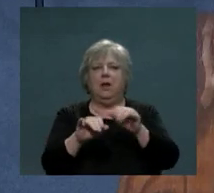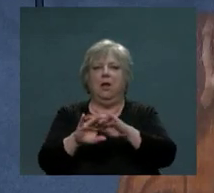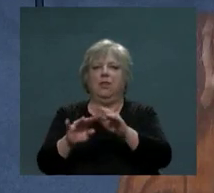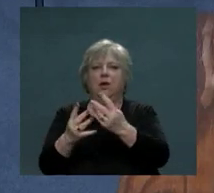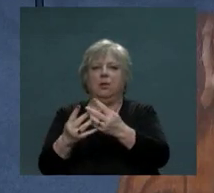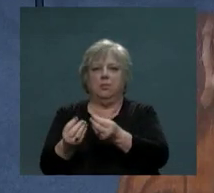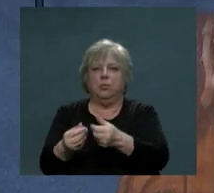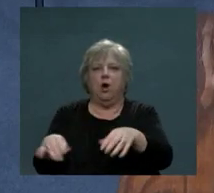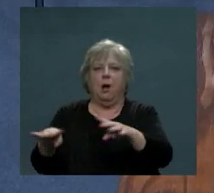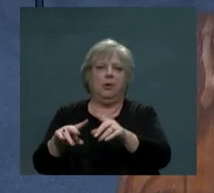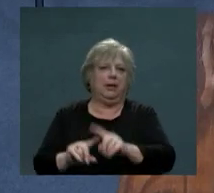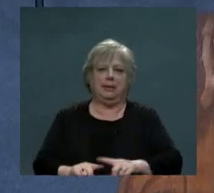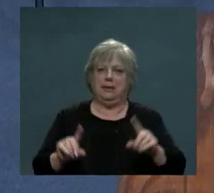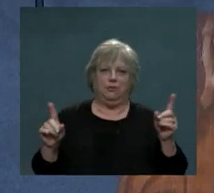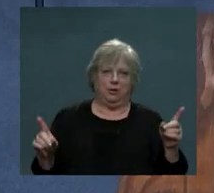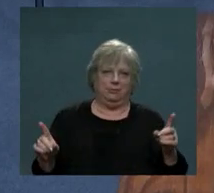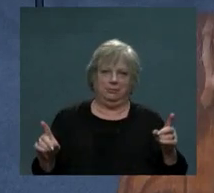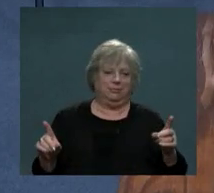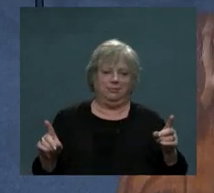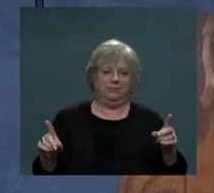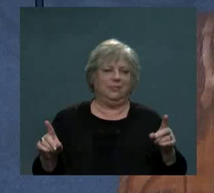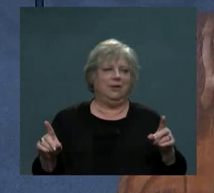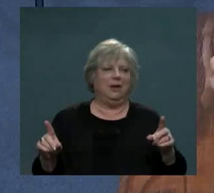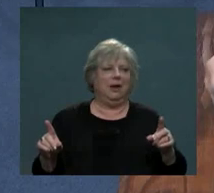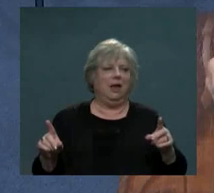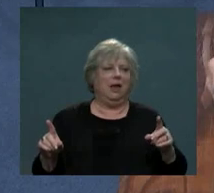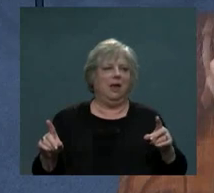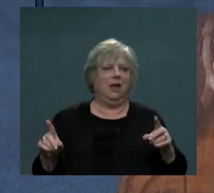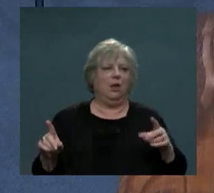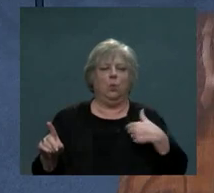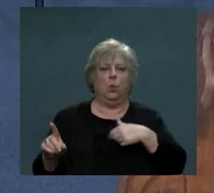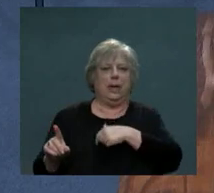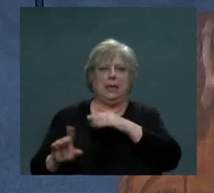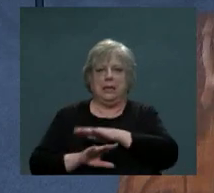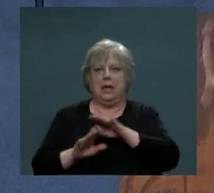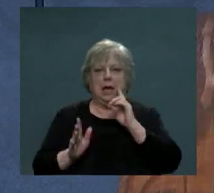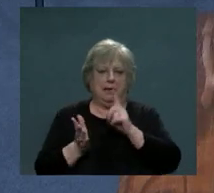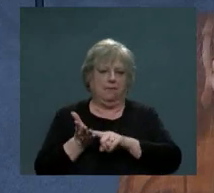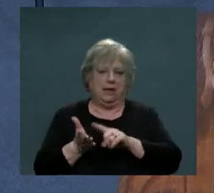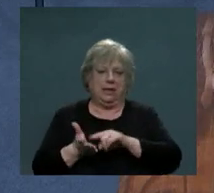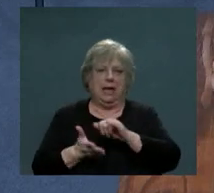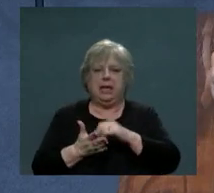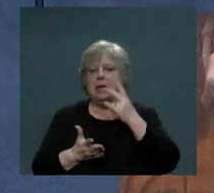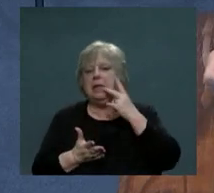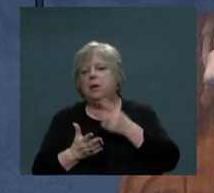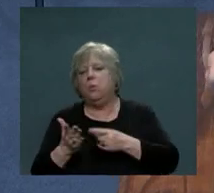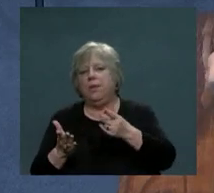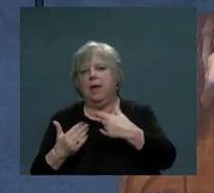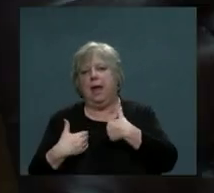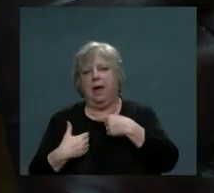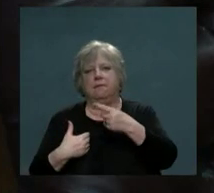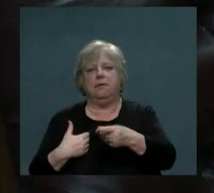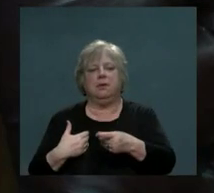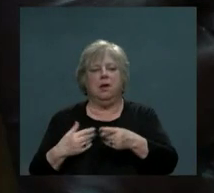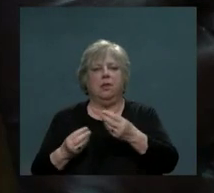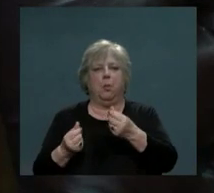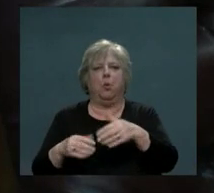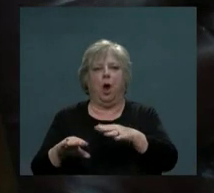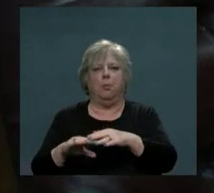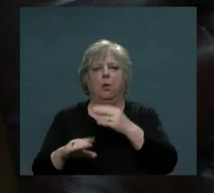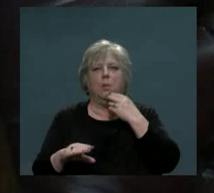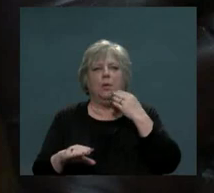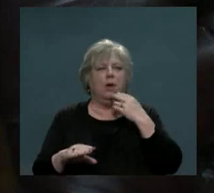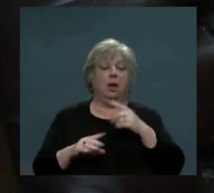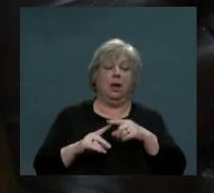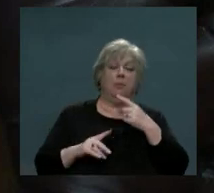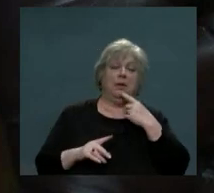two different scenarios, and we the staff did not investigate that to see what they had out there. Yeah, I'm just citing what